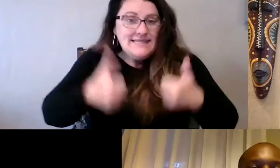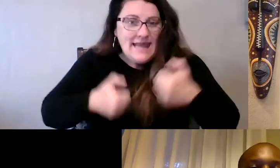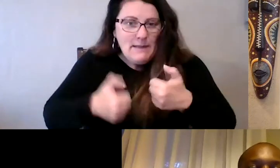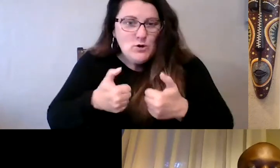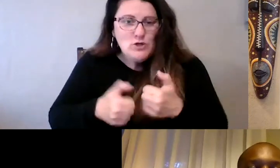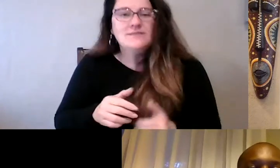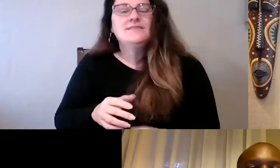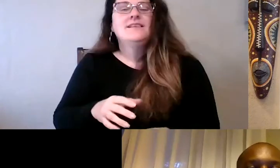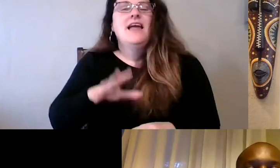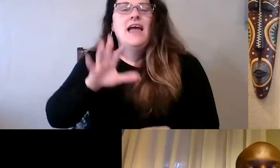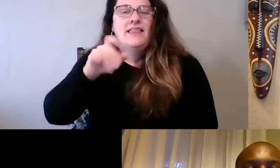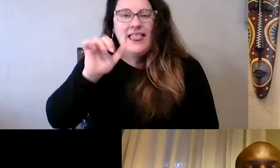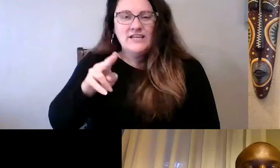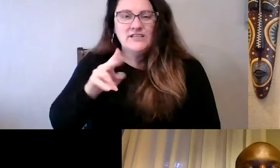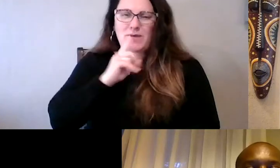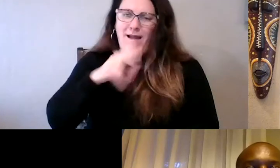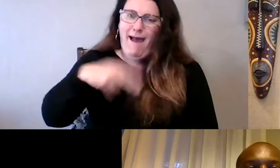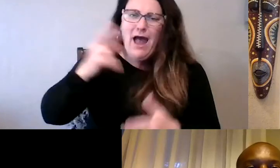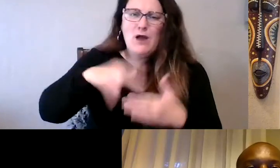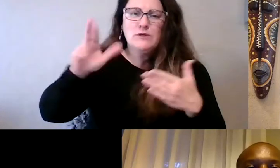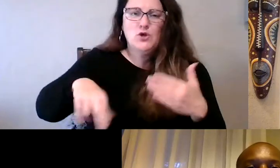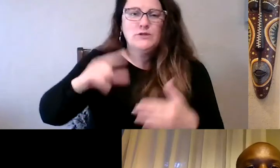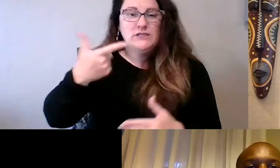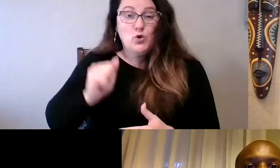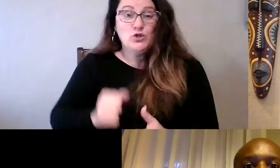with really high results in Georgia.